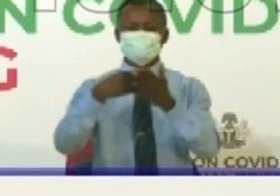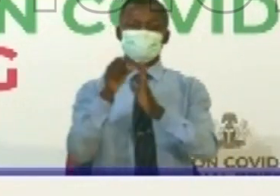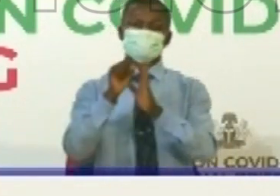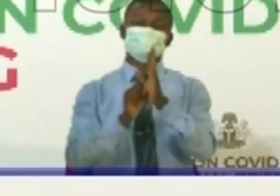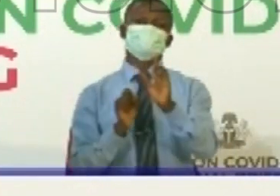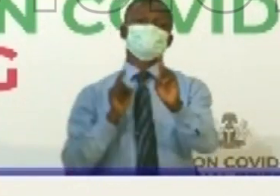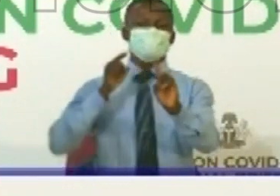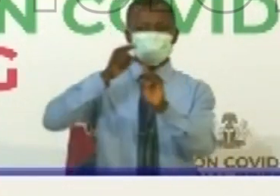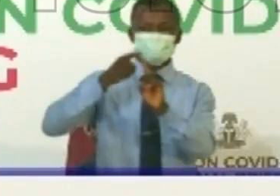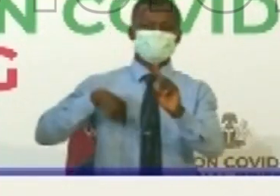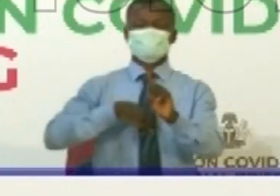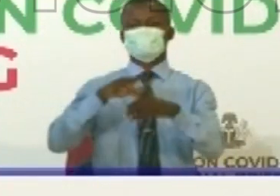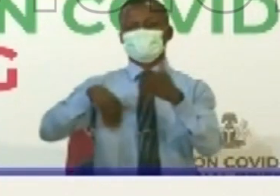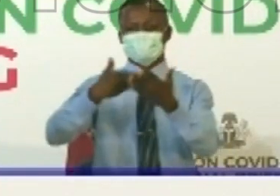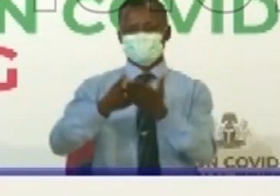delay target.